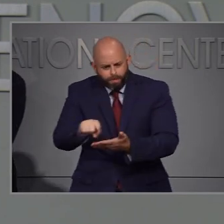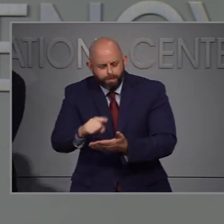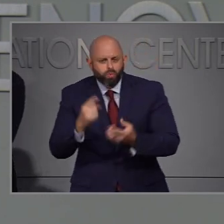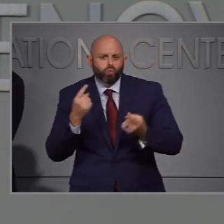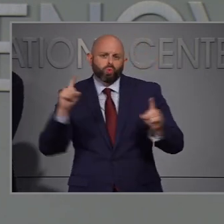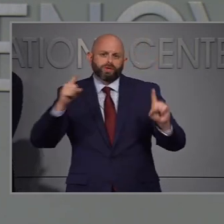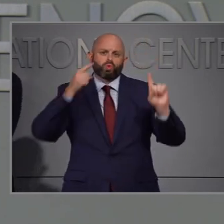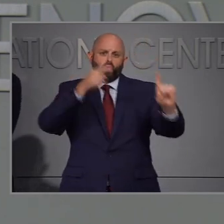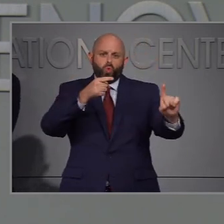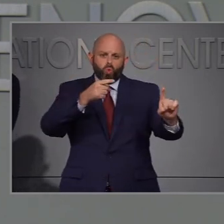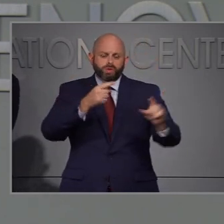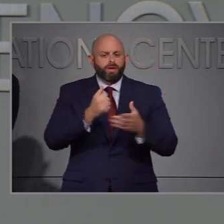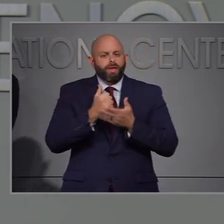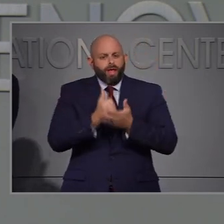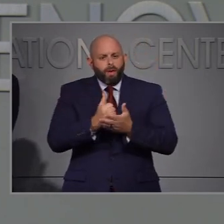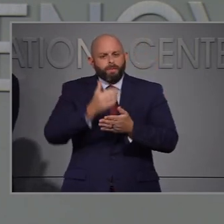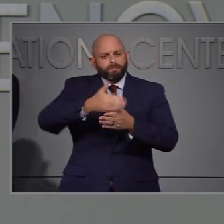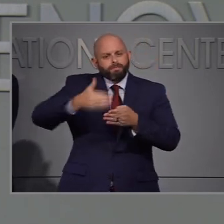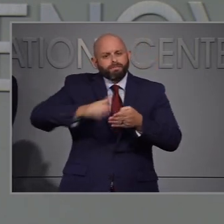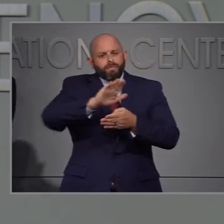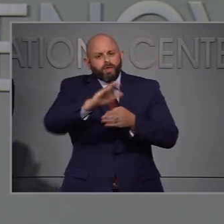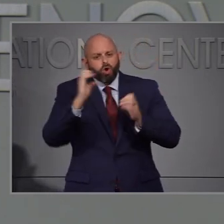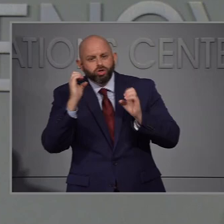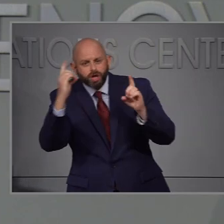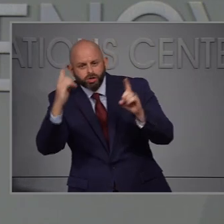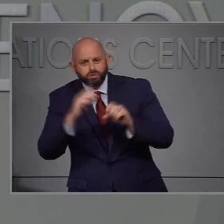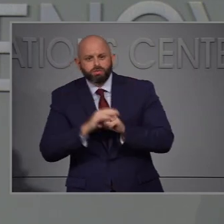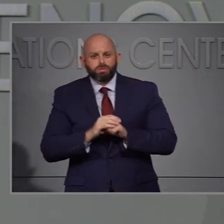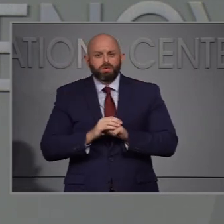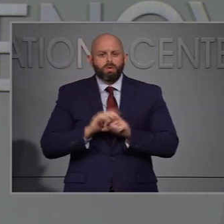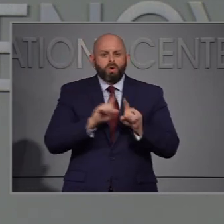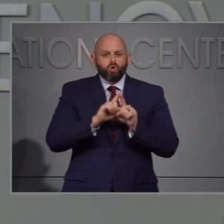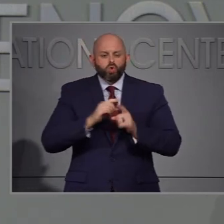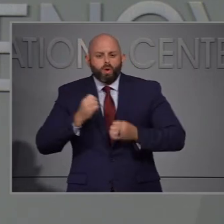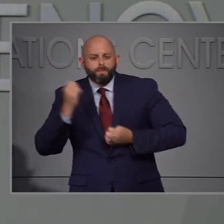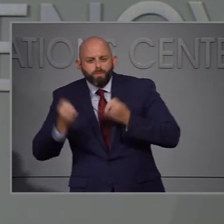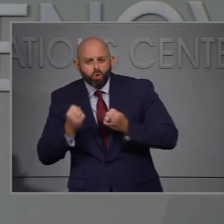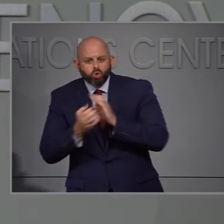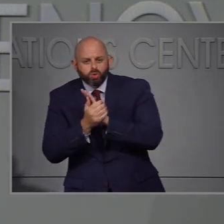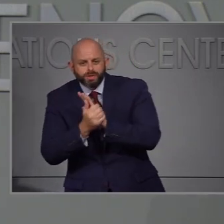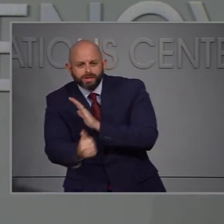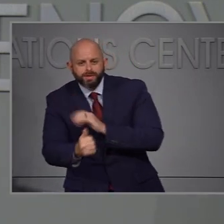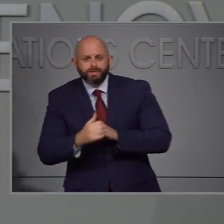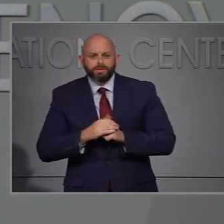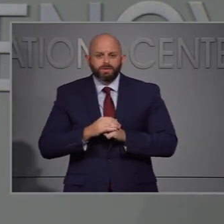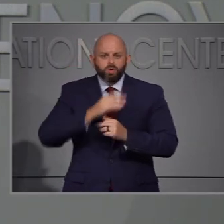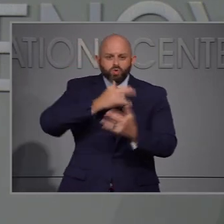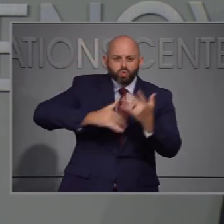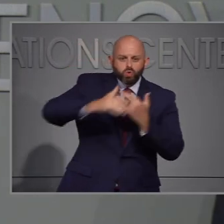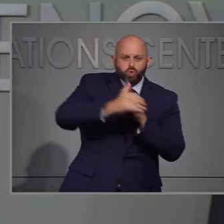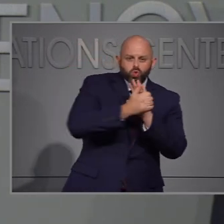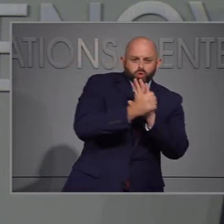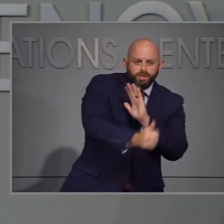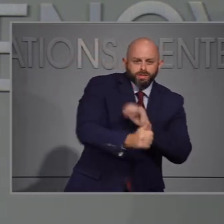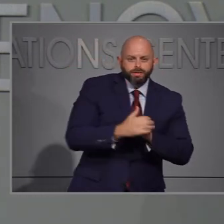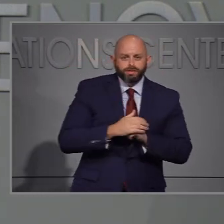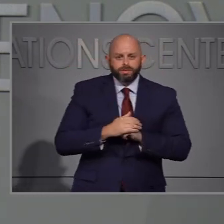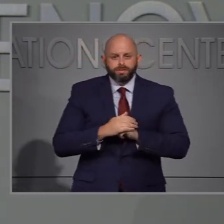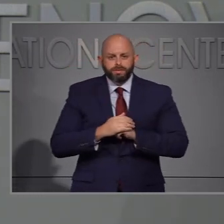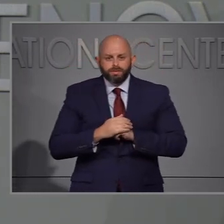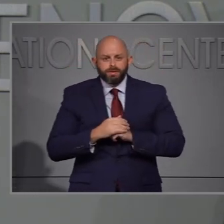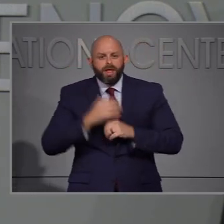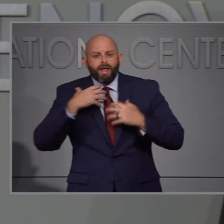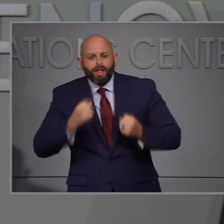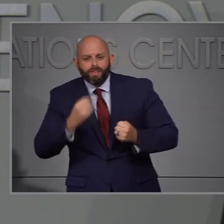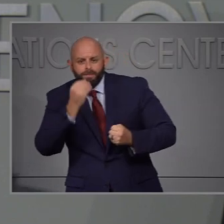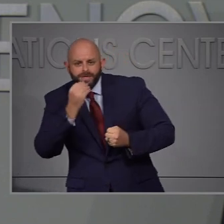education. They also learn social and emotional skills, get healthy meals and exercise, and may receive